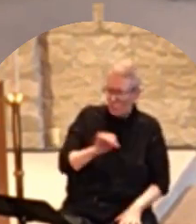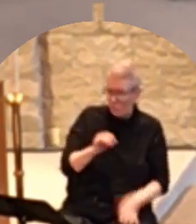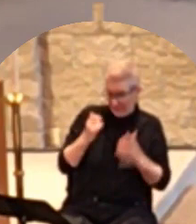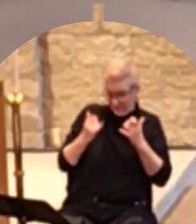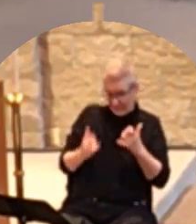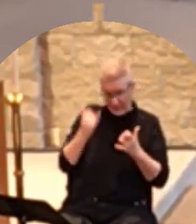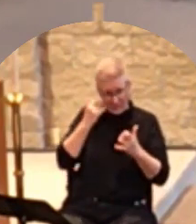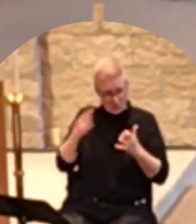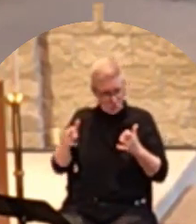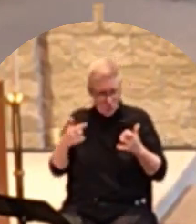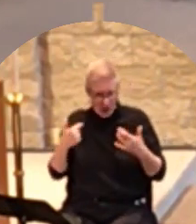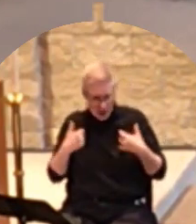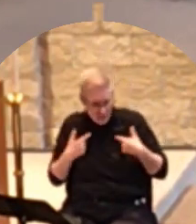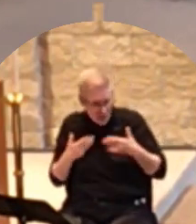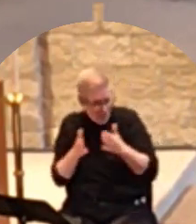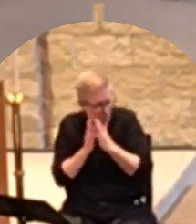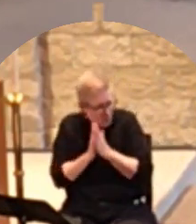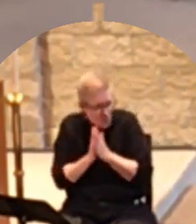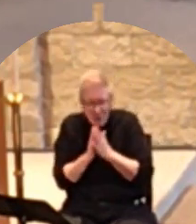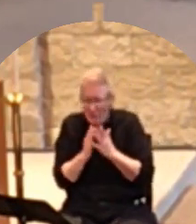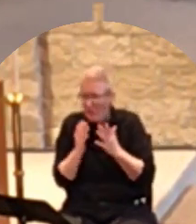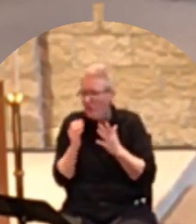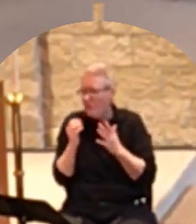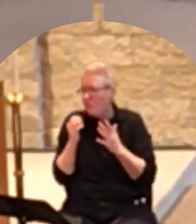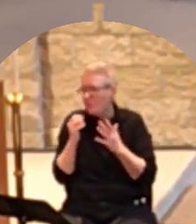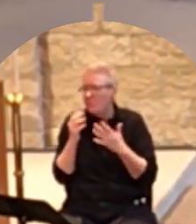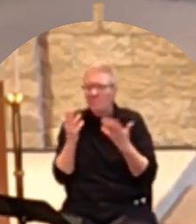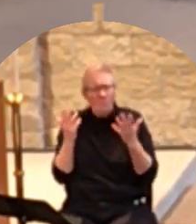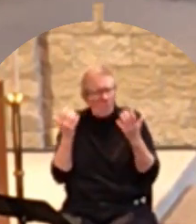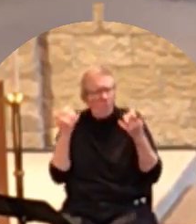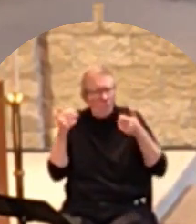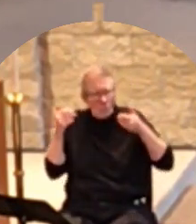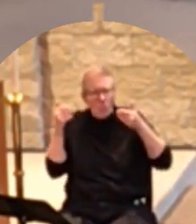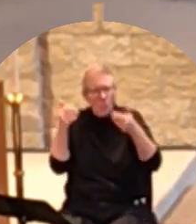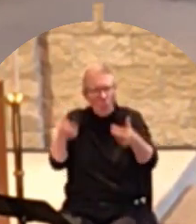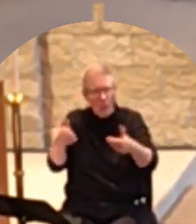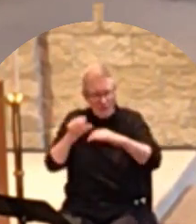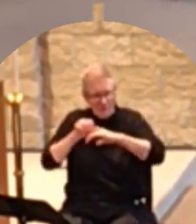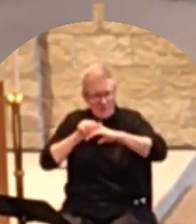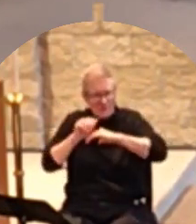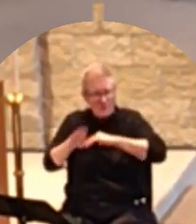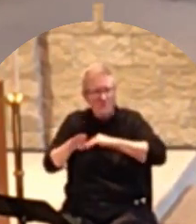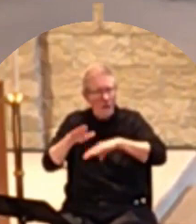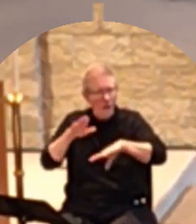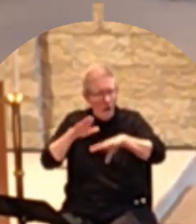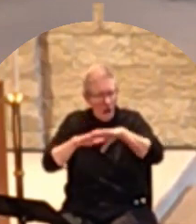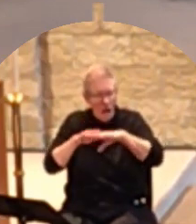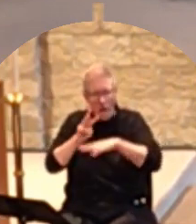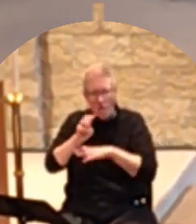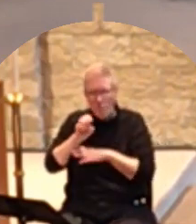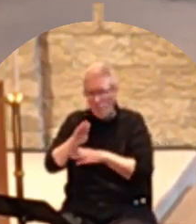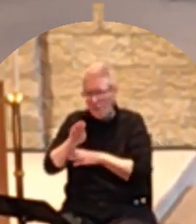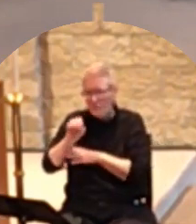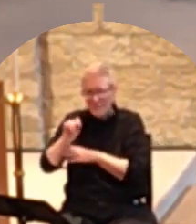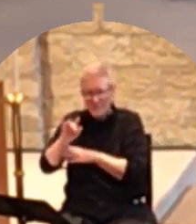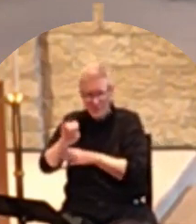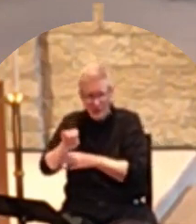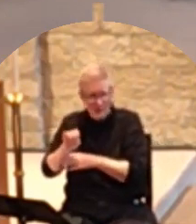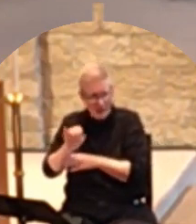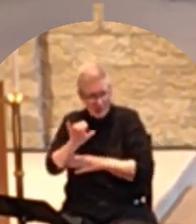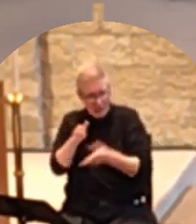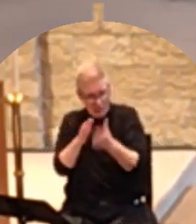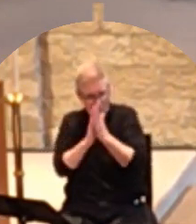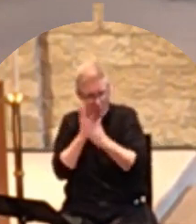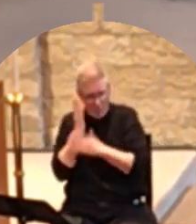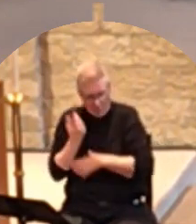prayer request or you have a prayer request, by all means, you can submit it on our website. And we will hold that in